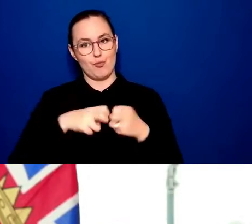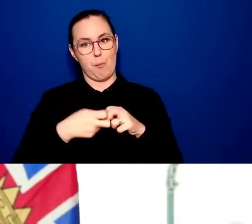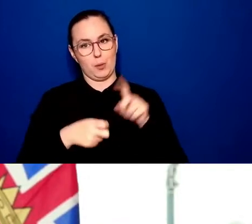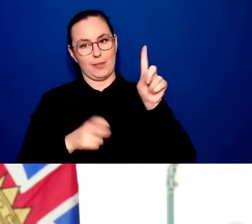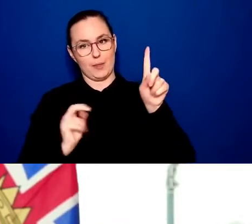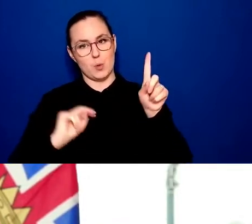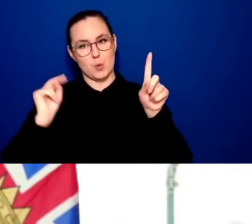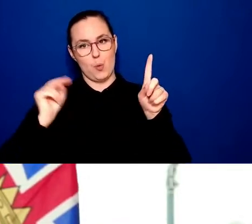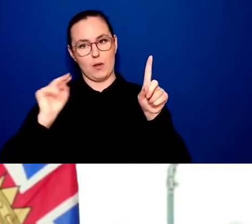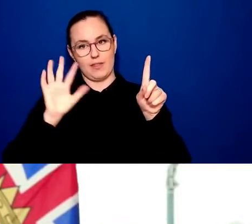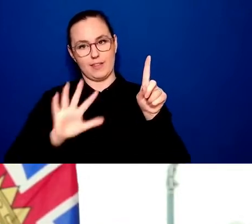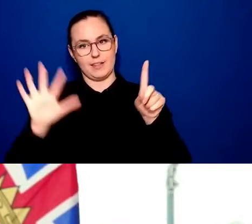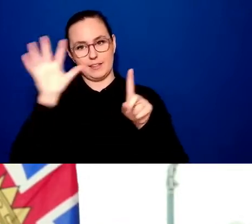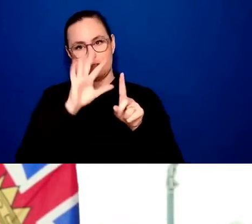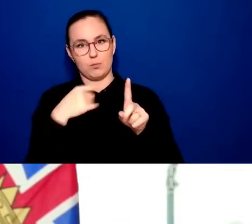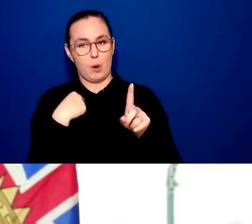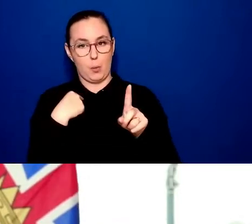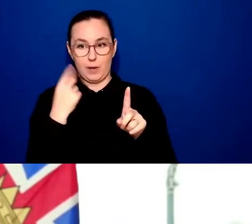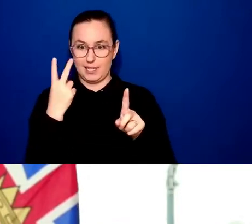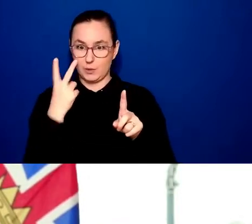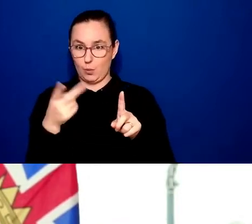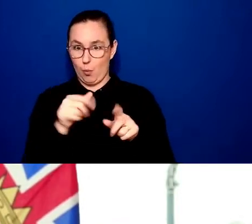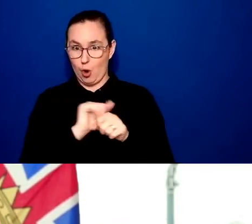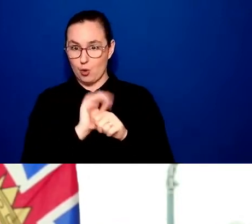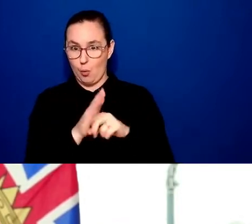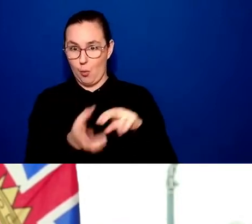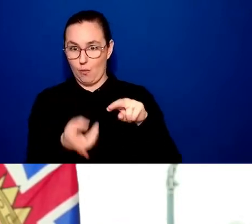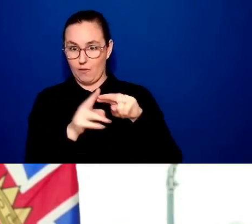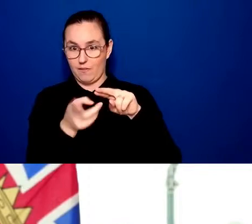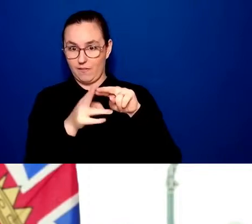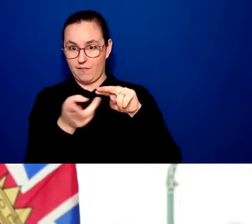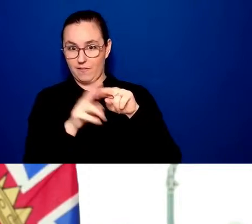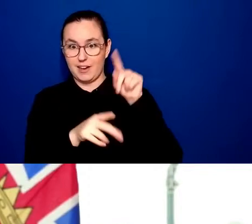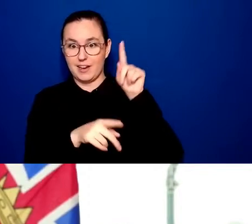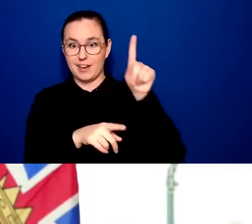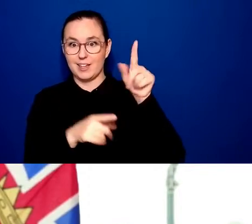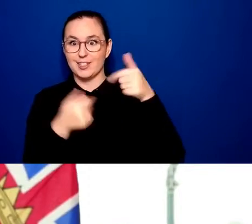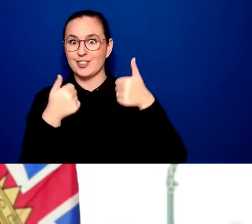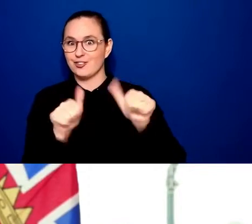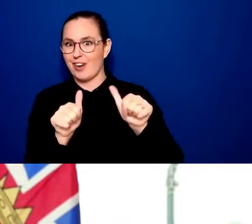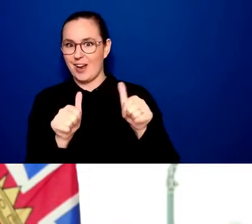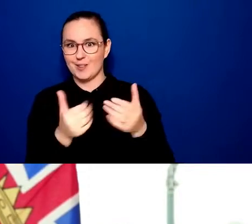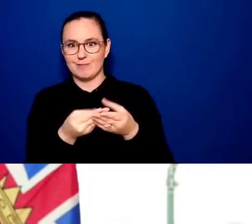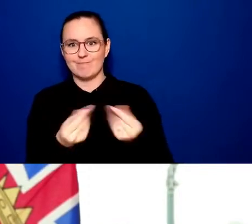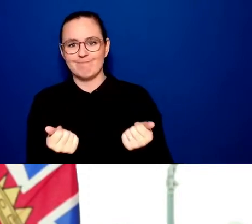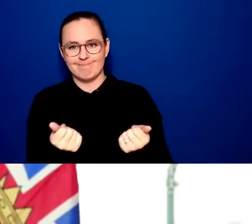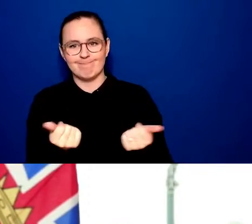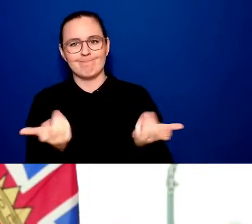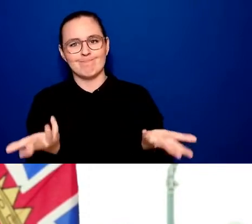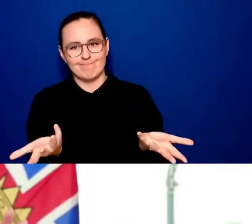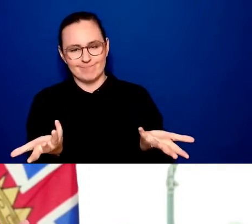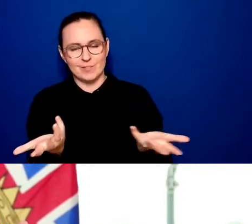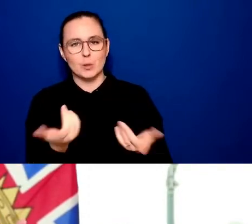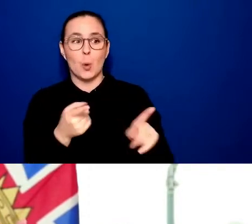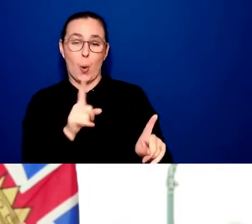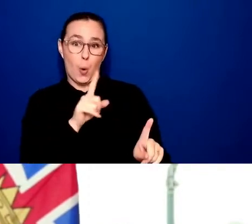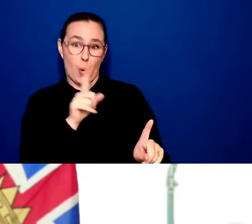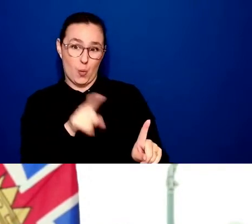off again a few weeks ago. It is something they're trying to address. It's not an easy question with all of these things.